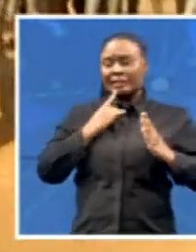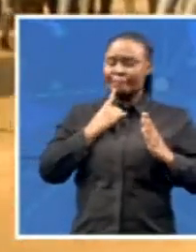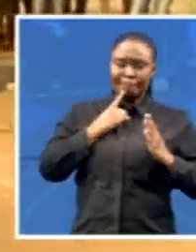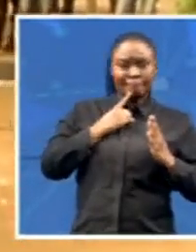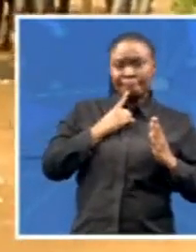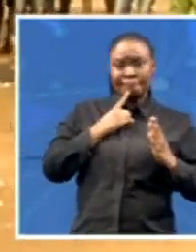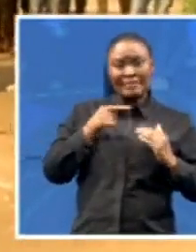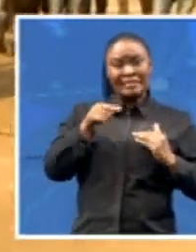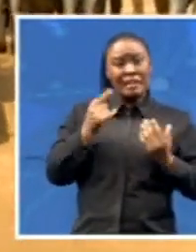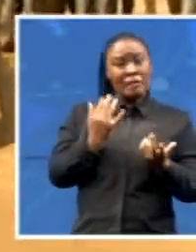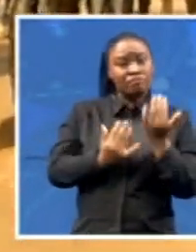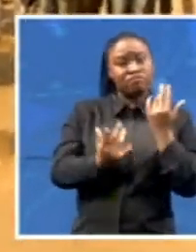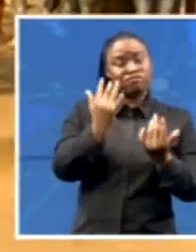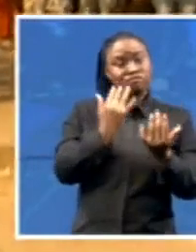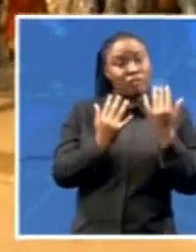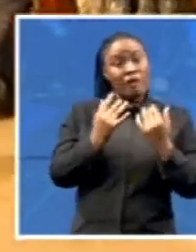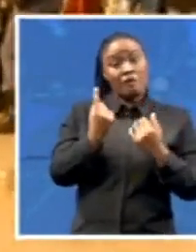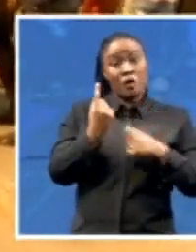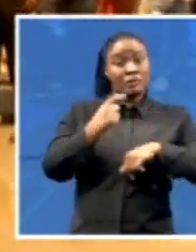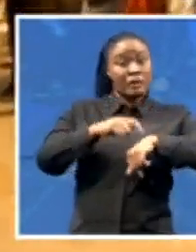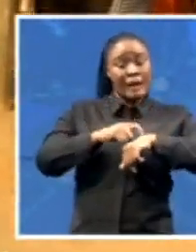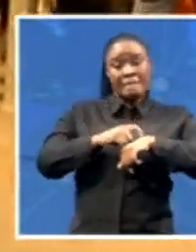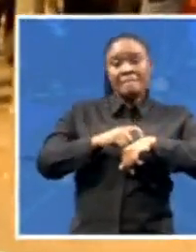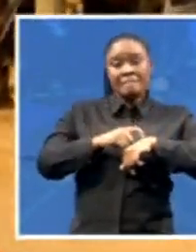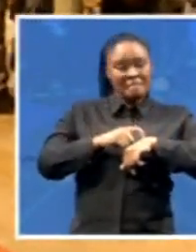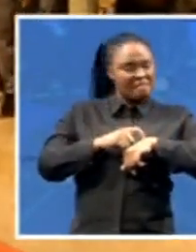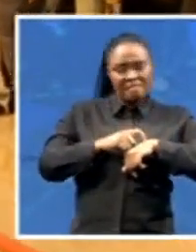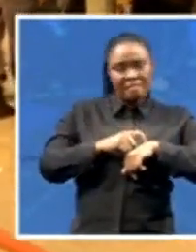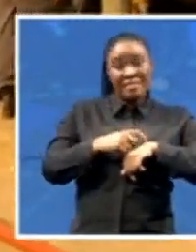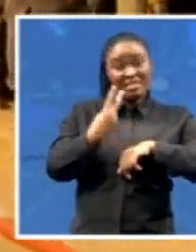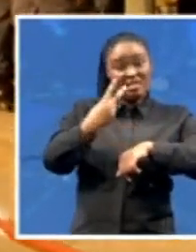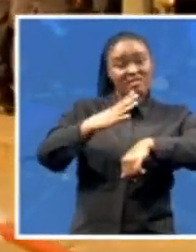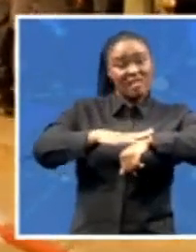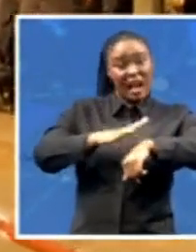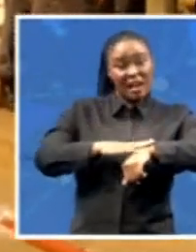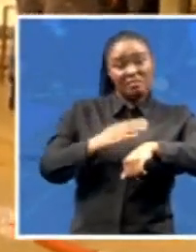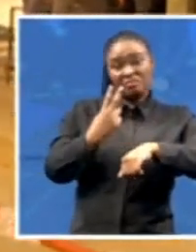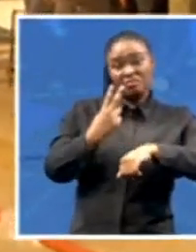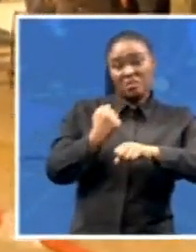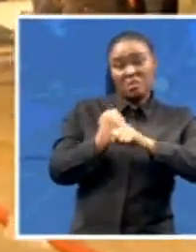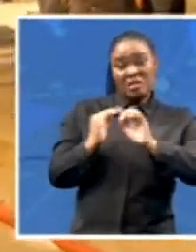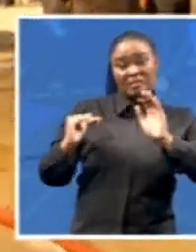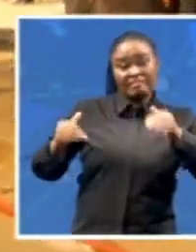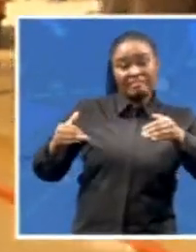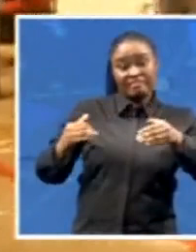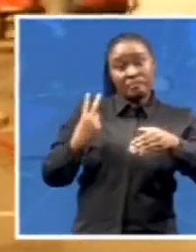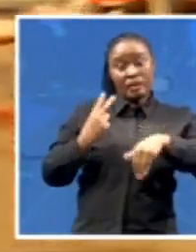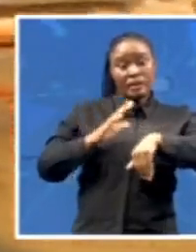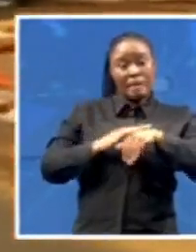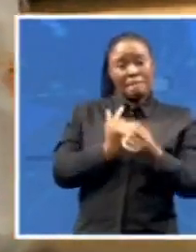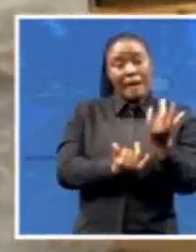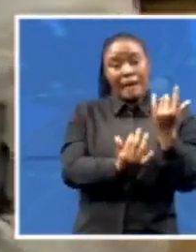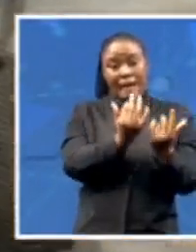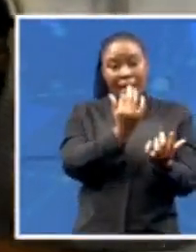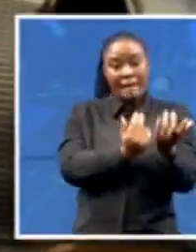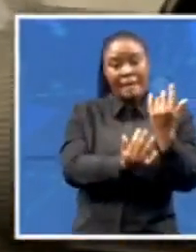incident is happening for the second time in about 2 years. And this particular shop right here behind